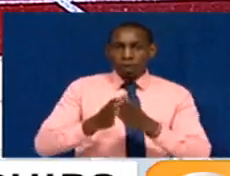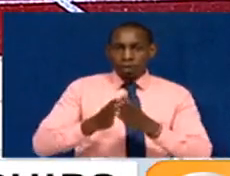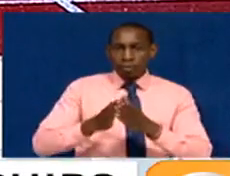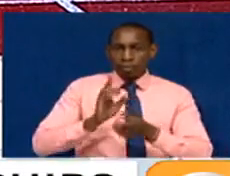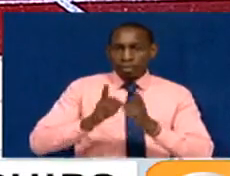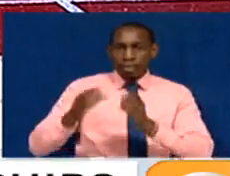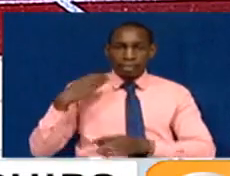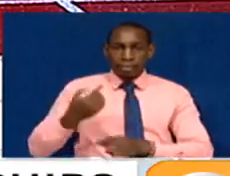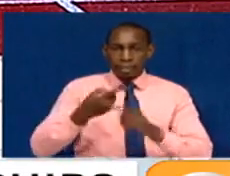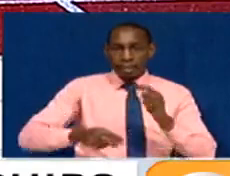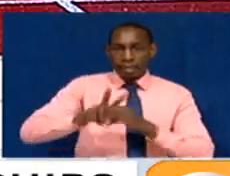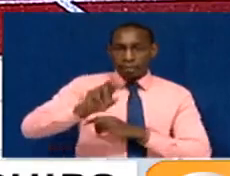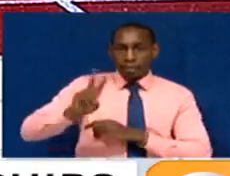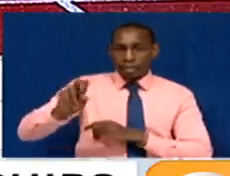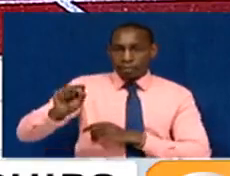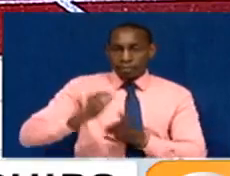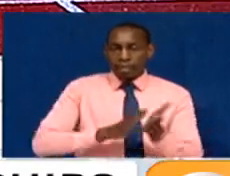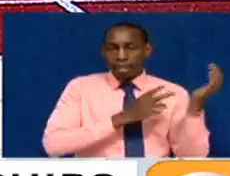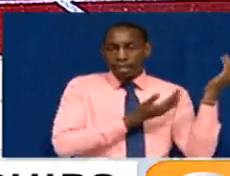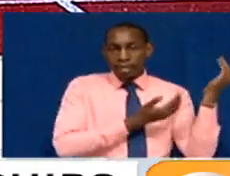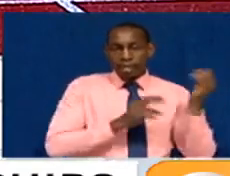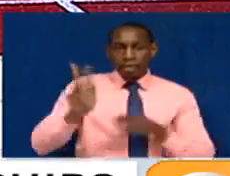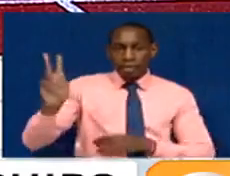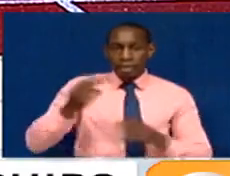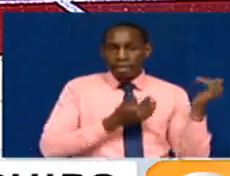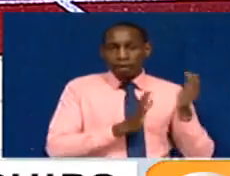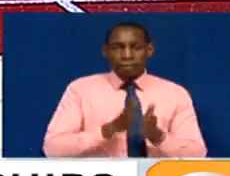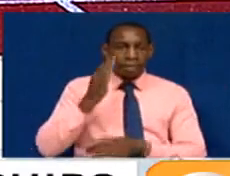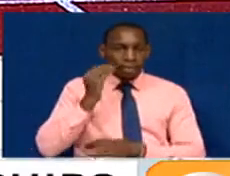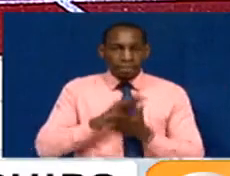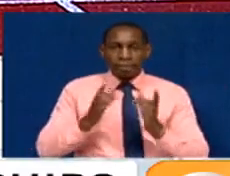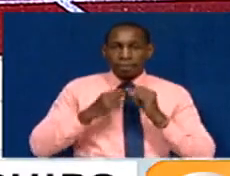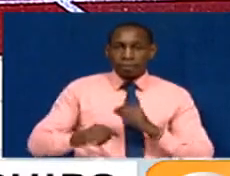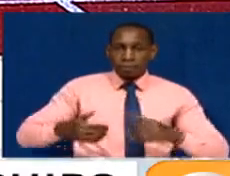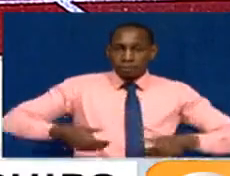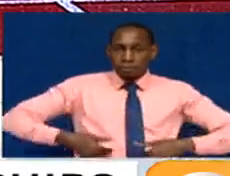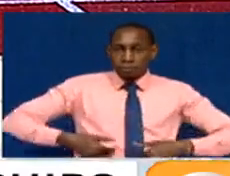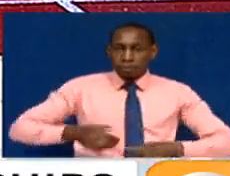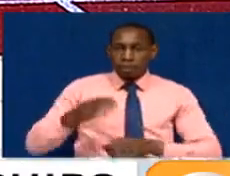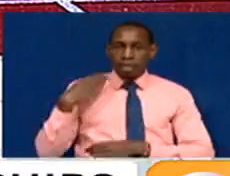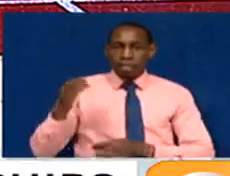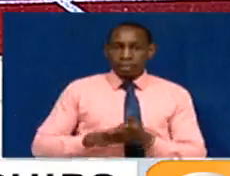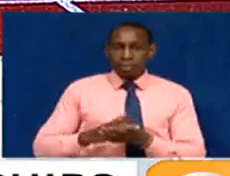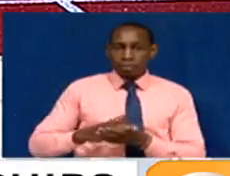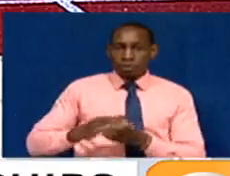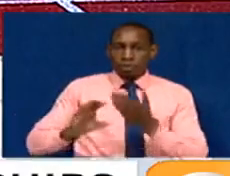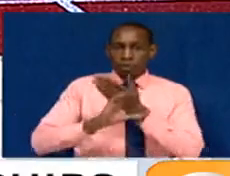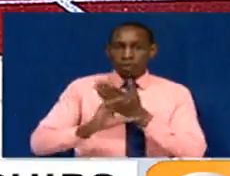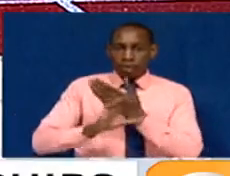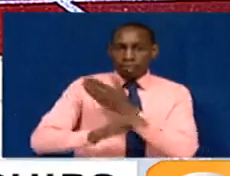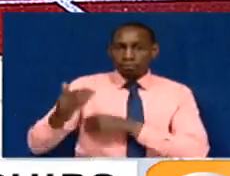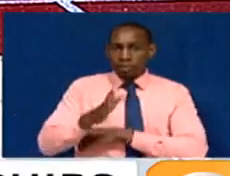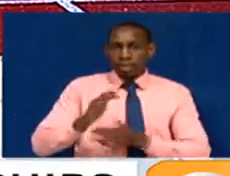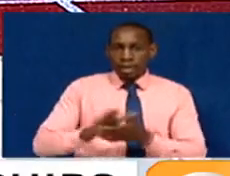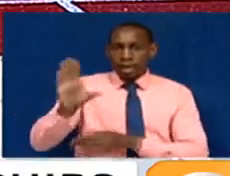in 2025. Kenya will be banking on its experience having hosted two junior athletics championships, a cross-country championship, and the